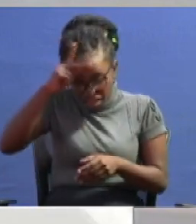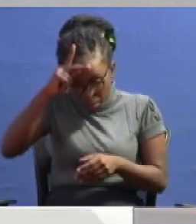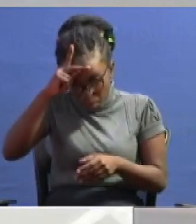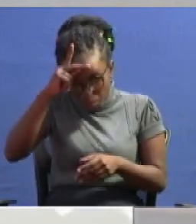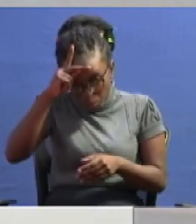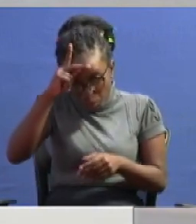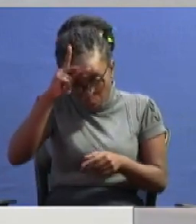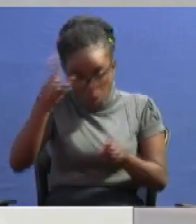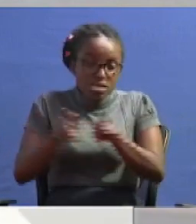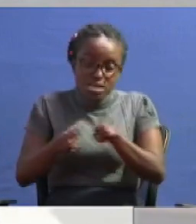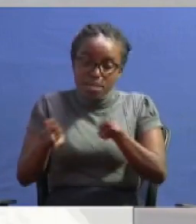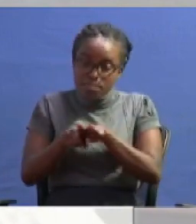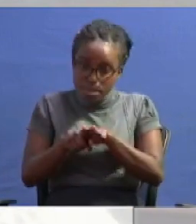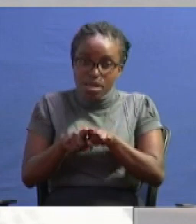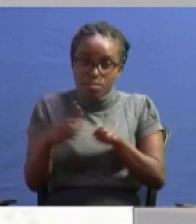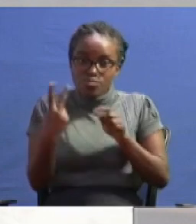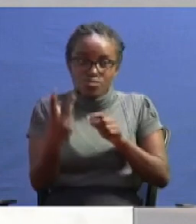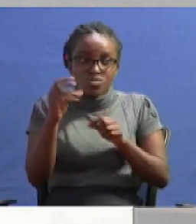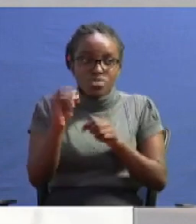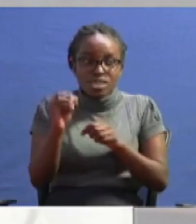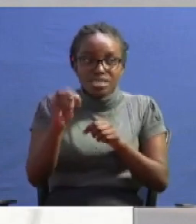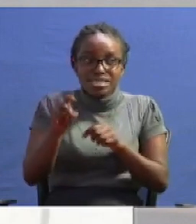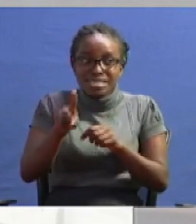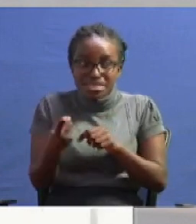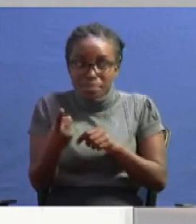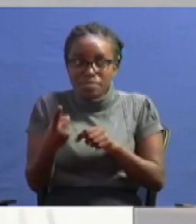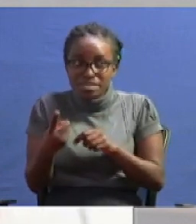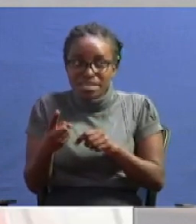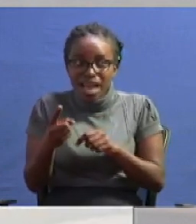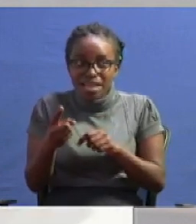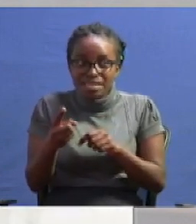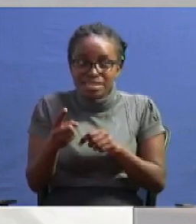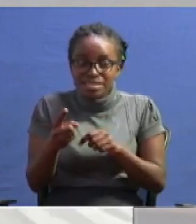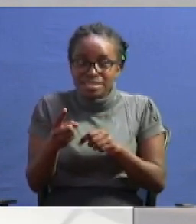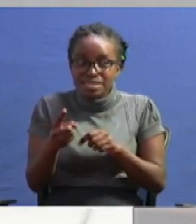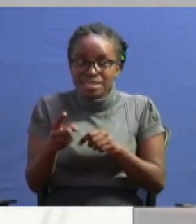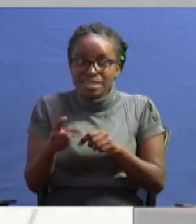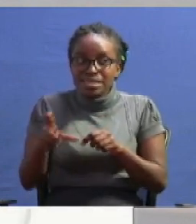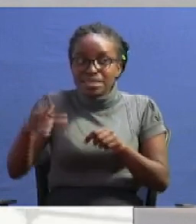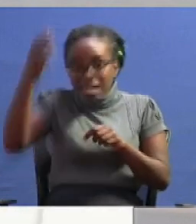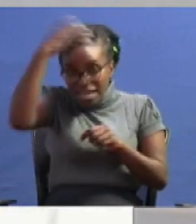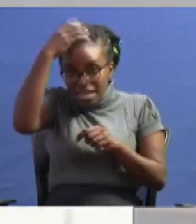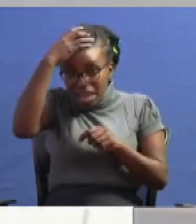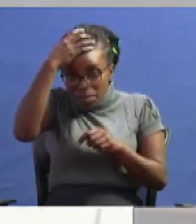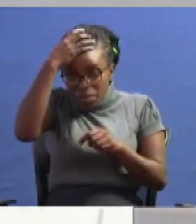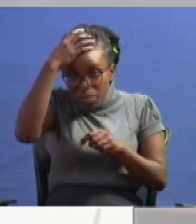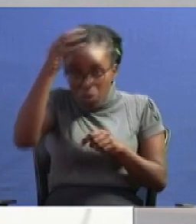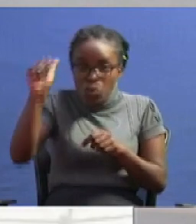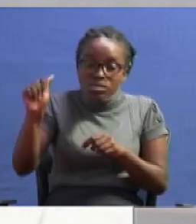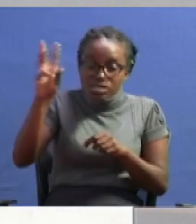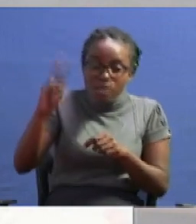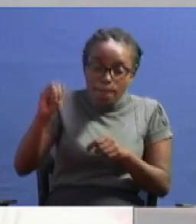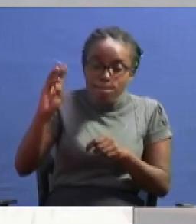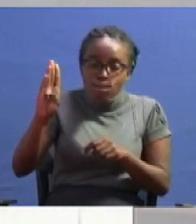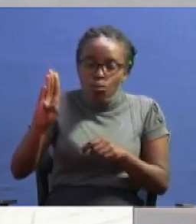same 20,000 will go to a child in. Because they go to the same schools. In Lamu, Samburu. Yeah. There is